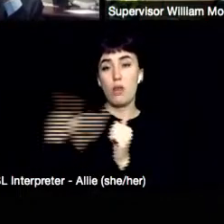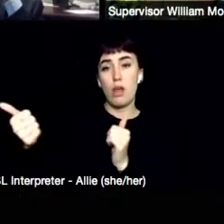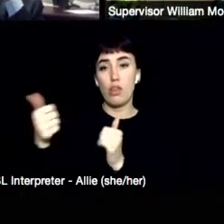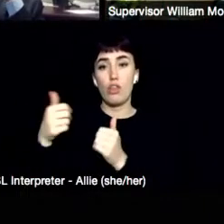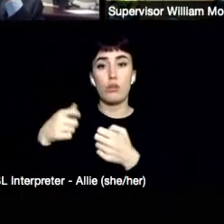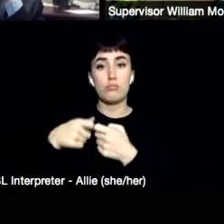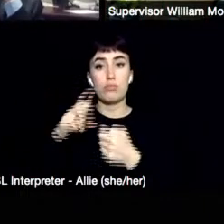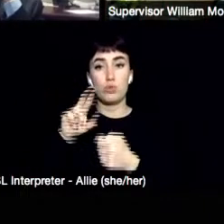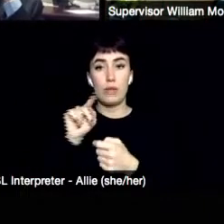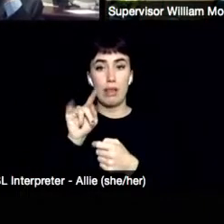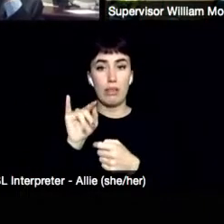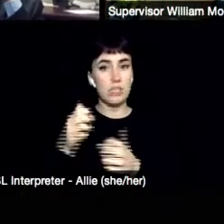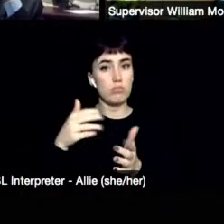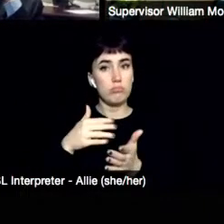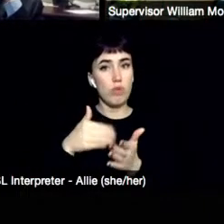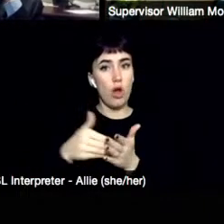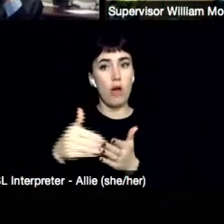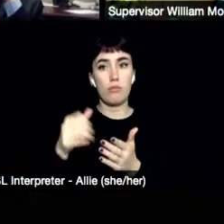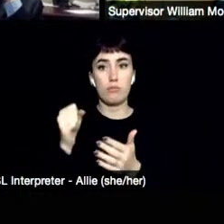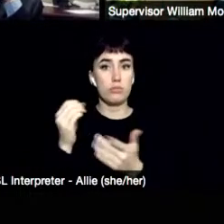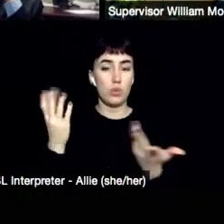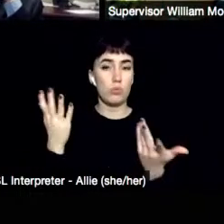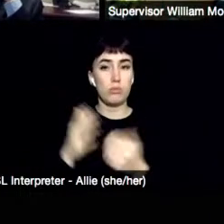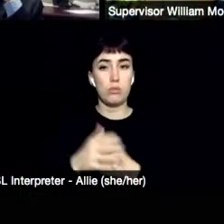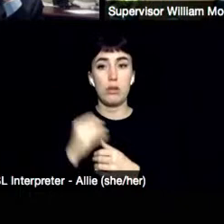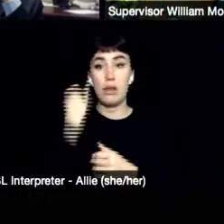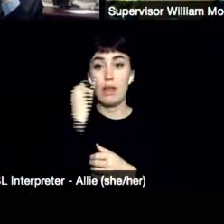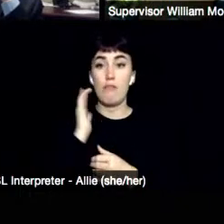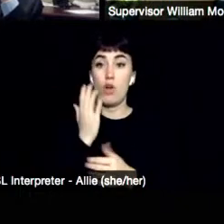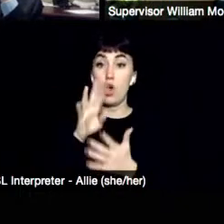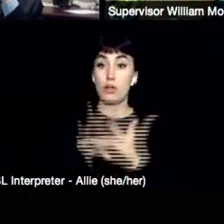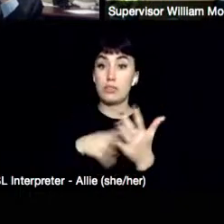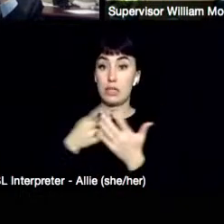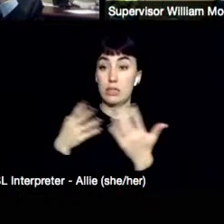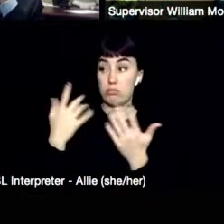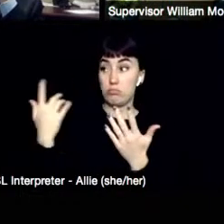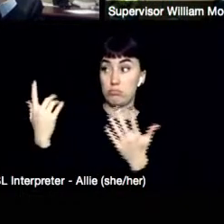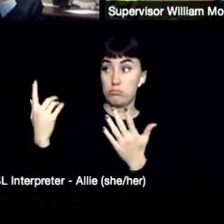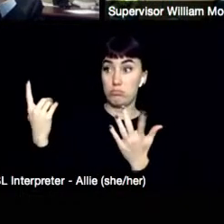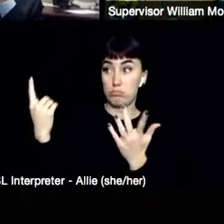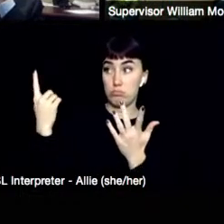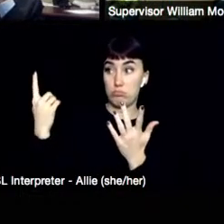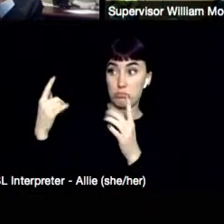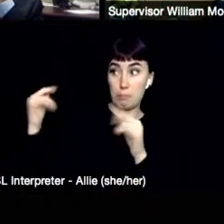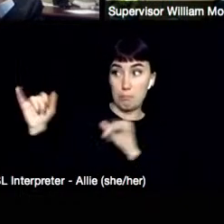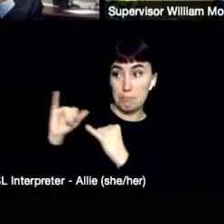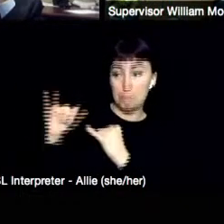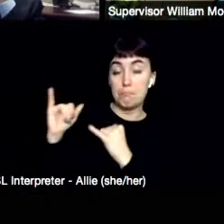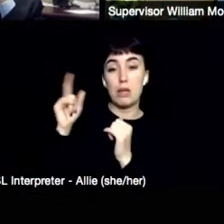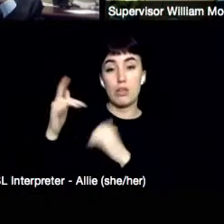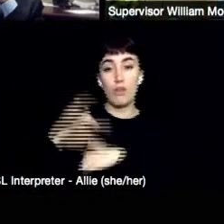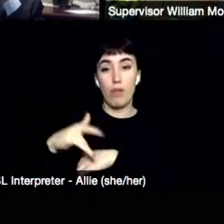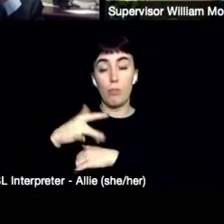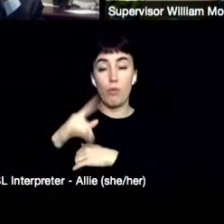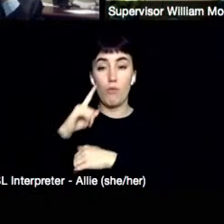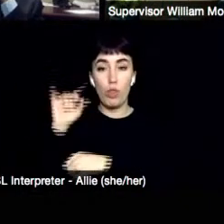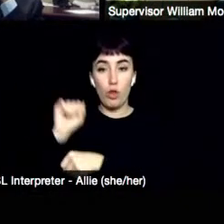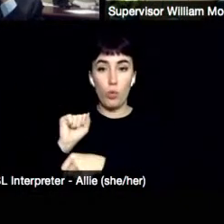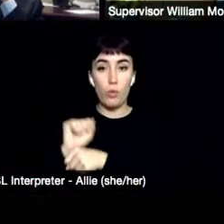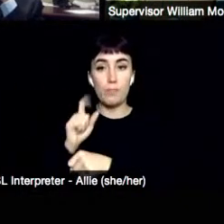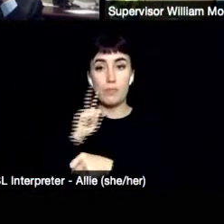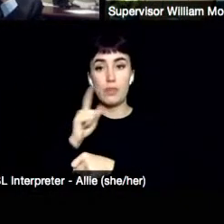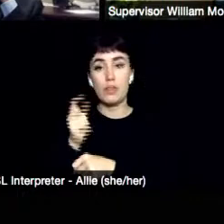time. So, if our schedules aligned and if they had availability to do their work, there's a number